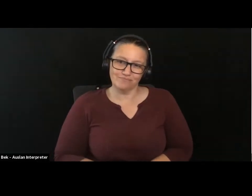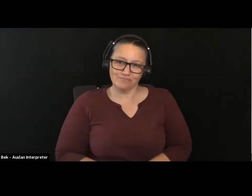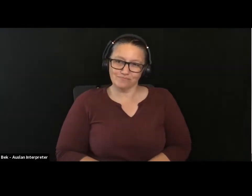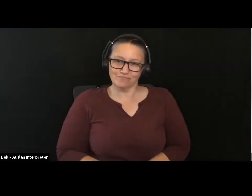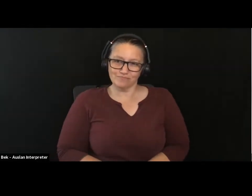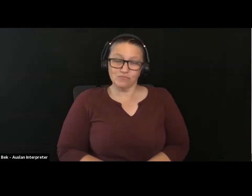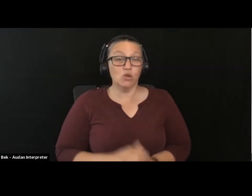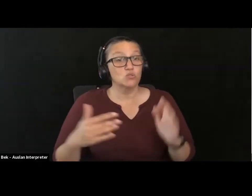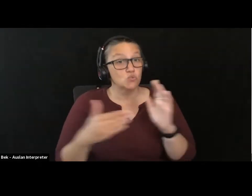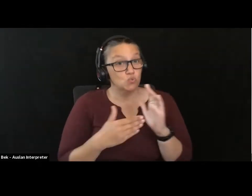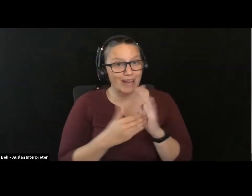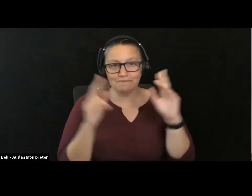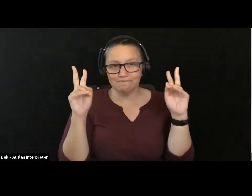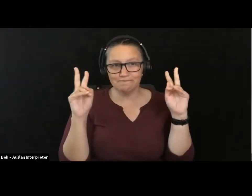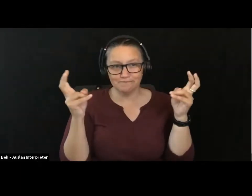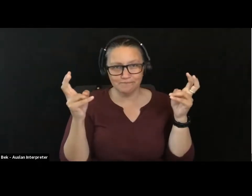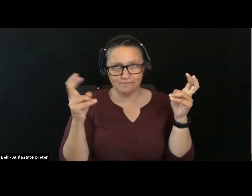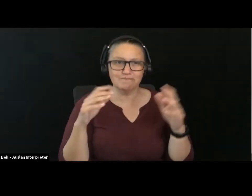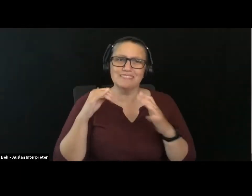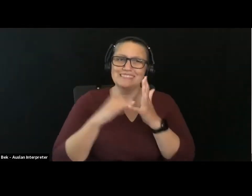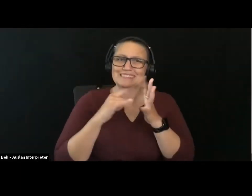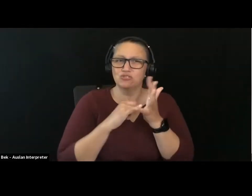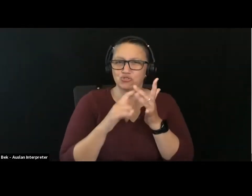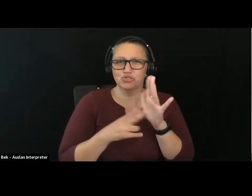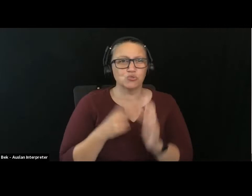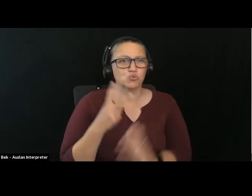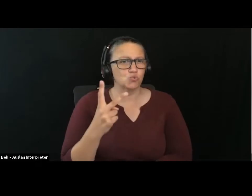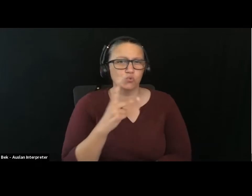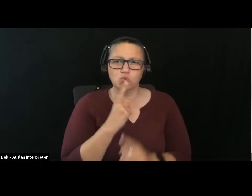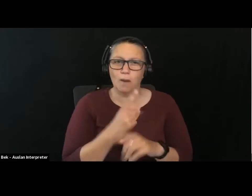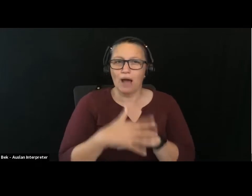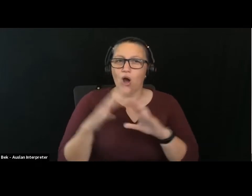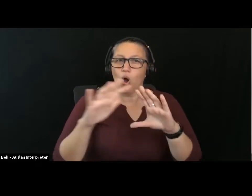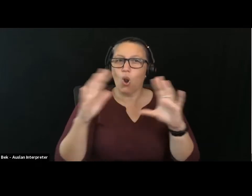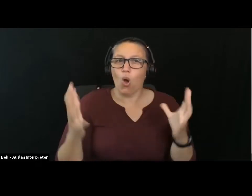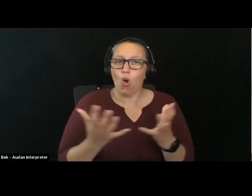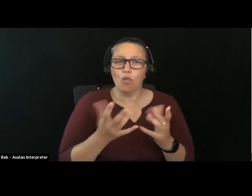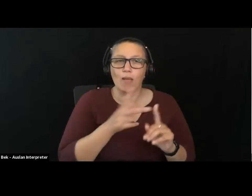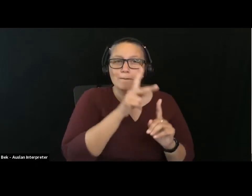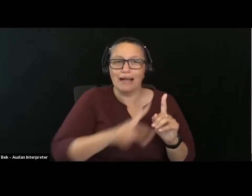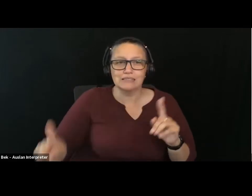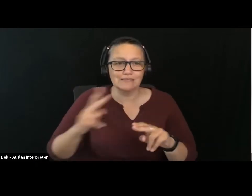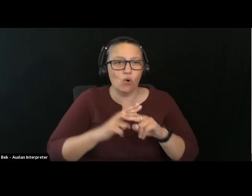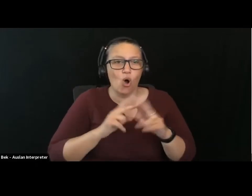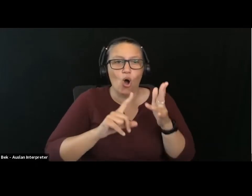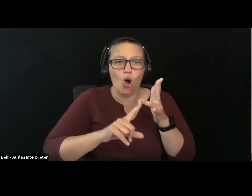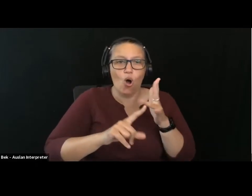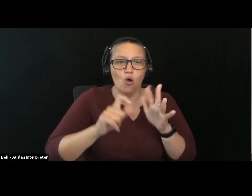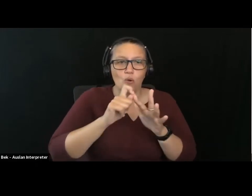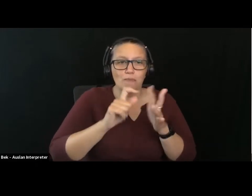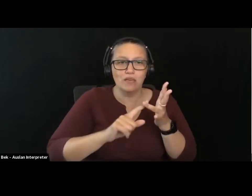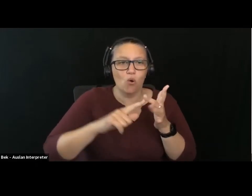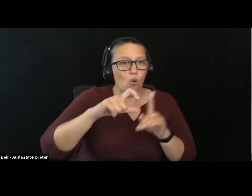The session title for this morning, Session 2, is Global Patterns in Opioid Dependence and Treatment, Past History,